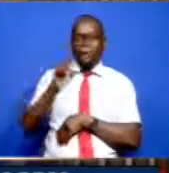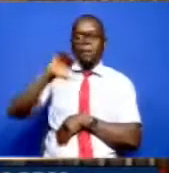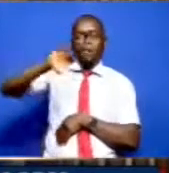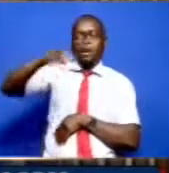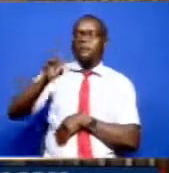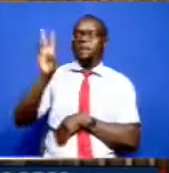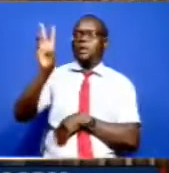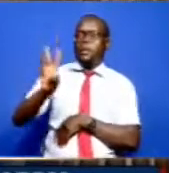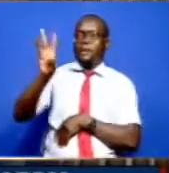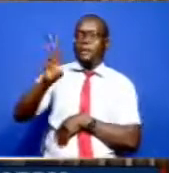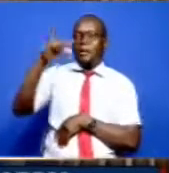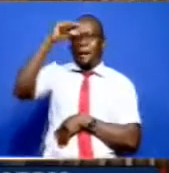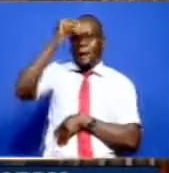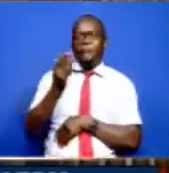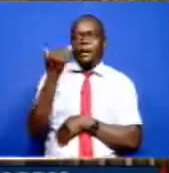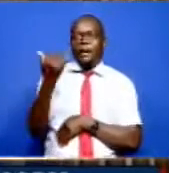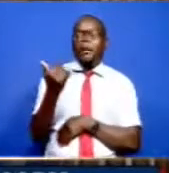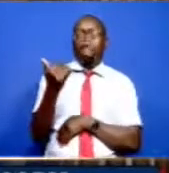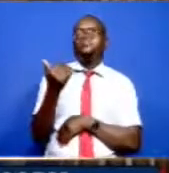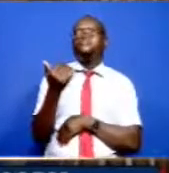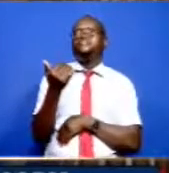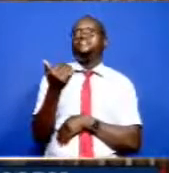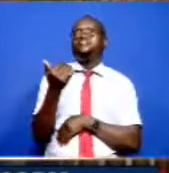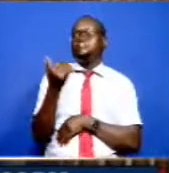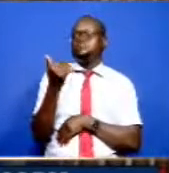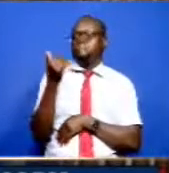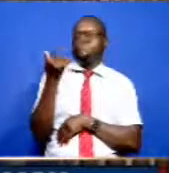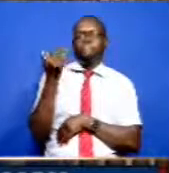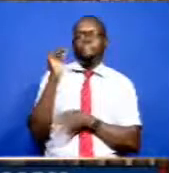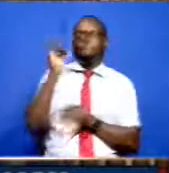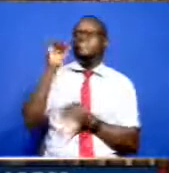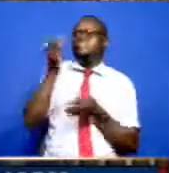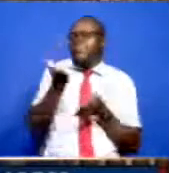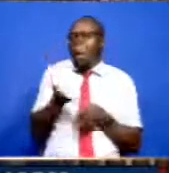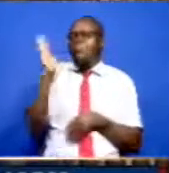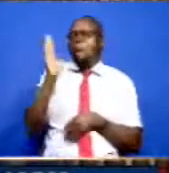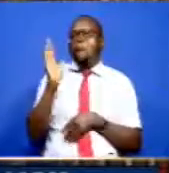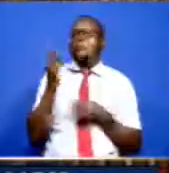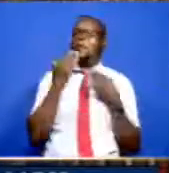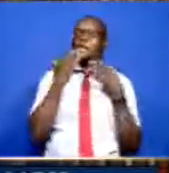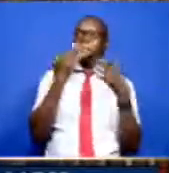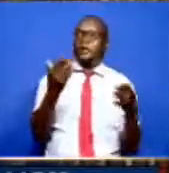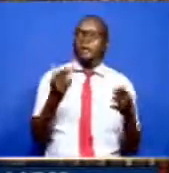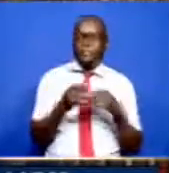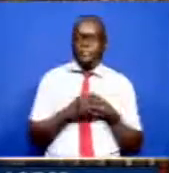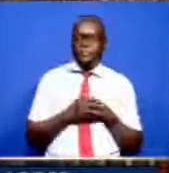County. The Governor accordingly ceases to hold office. I thank you.